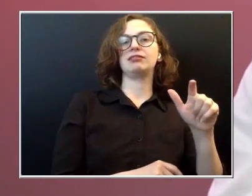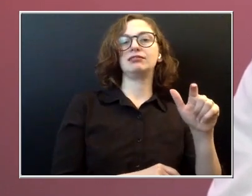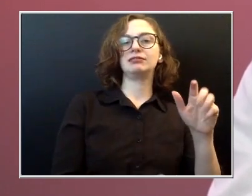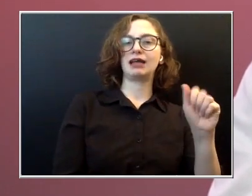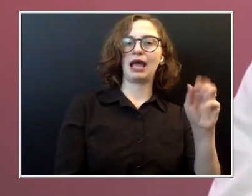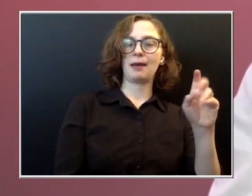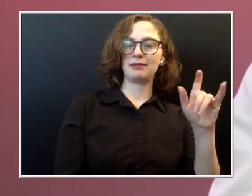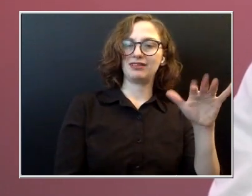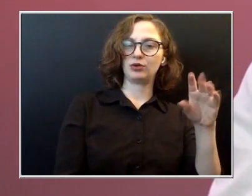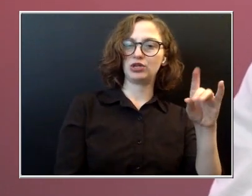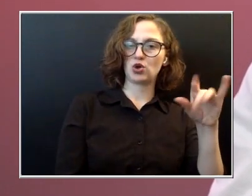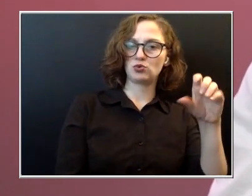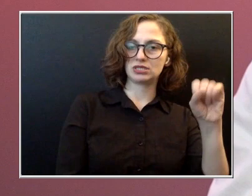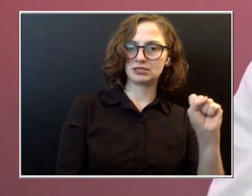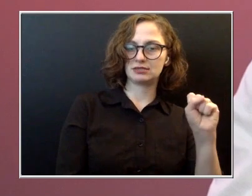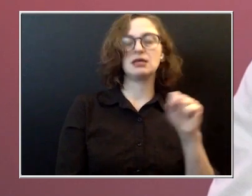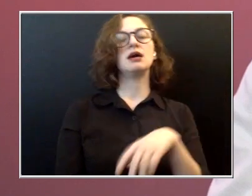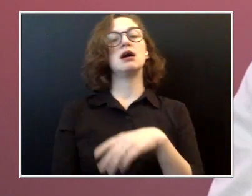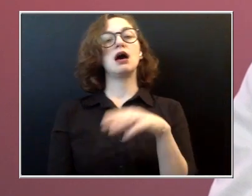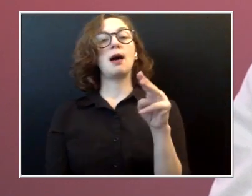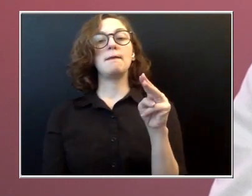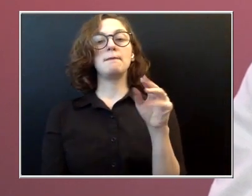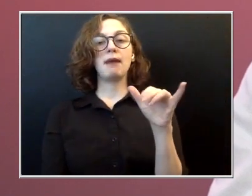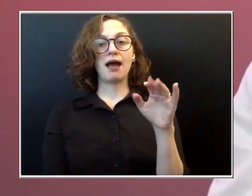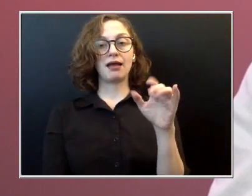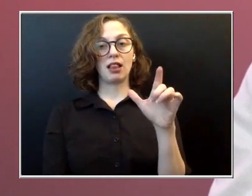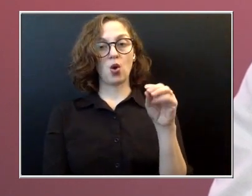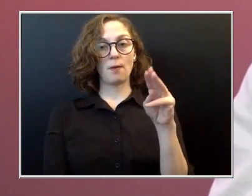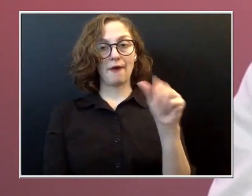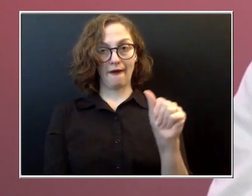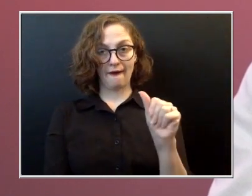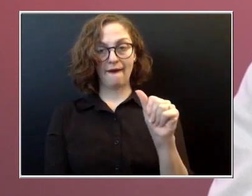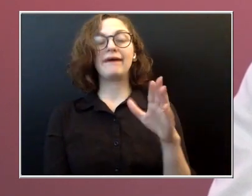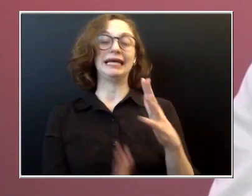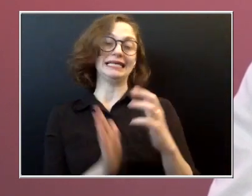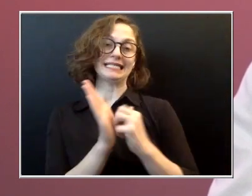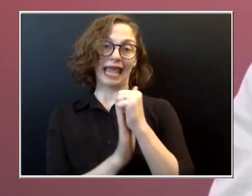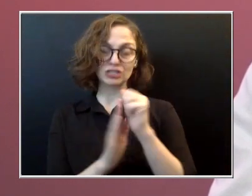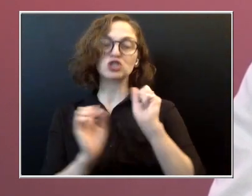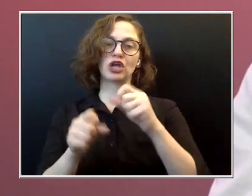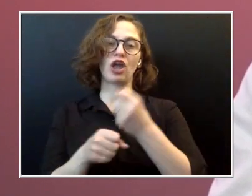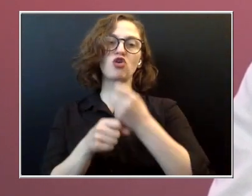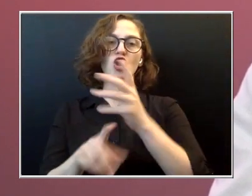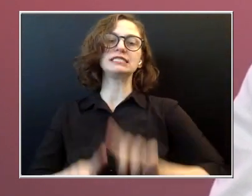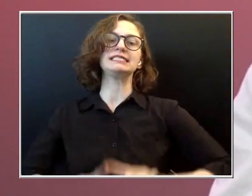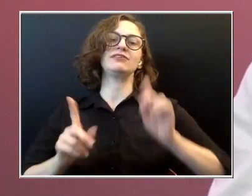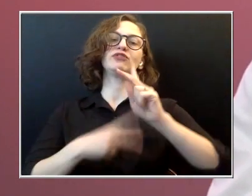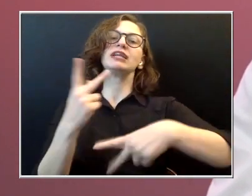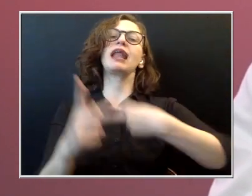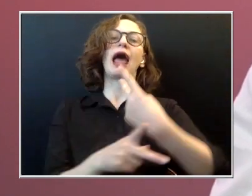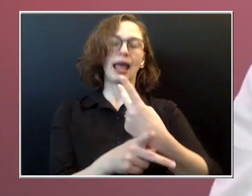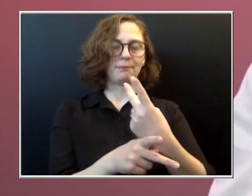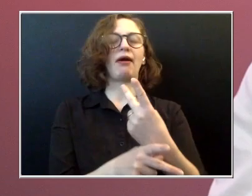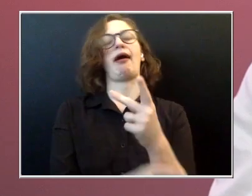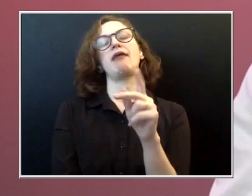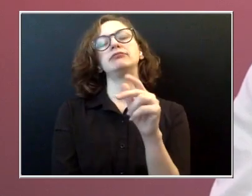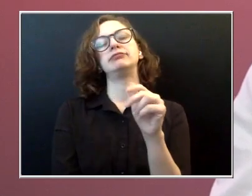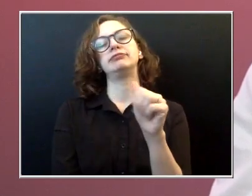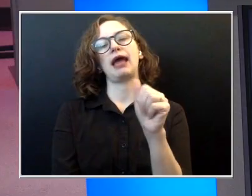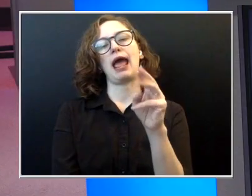different type of amyloidosis. It's a cancer, and it happens by building of antibody fragments on the heart or